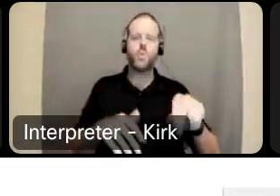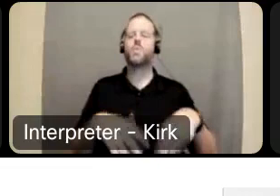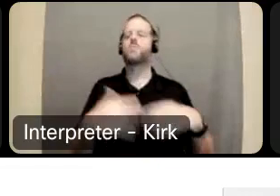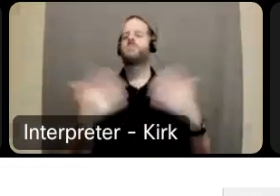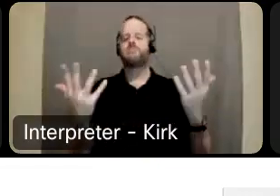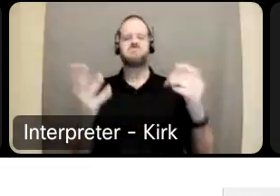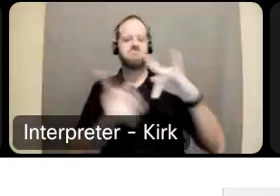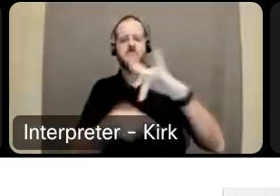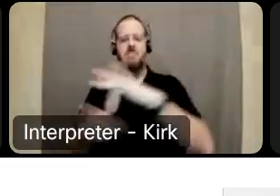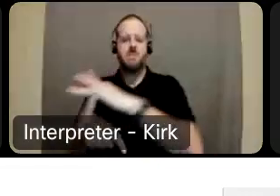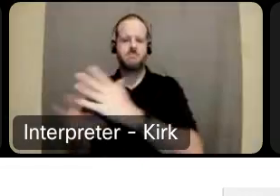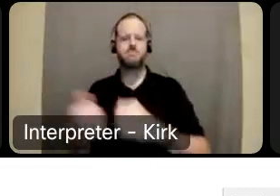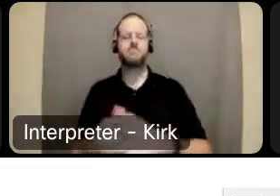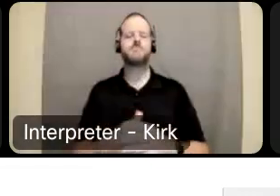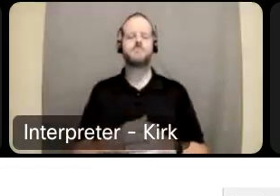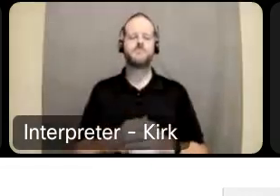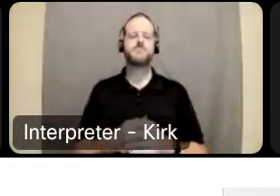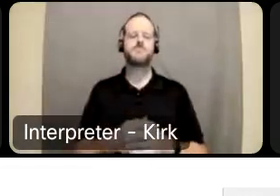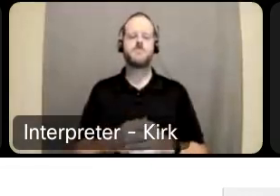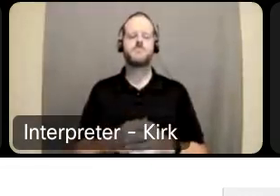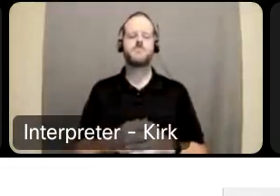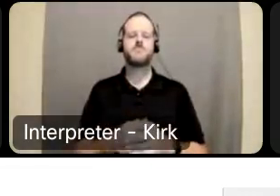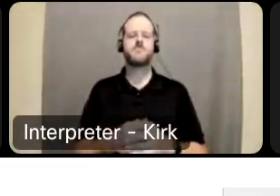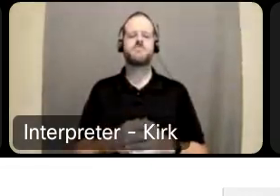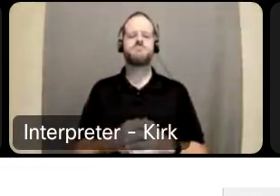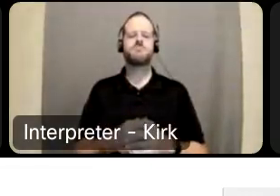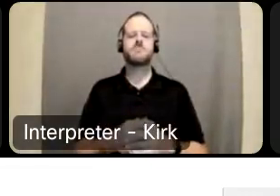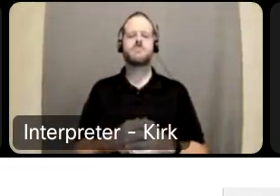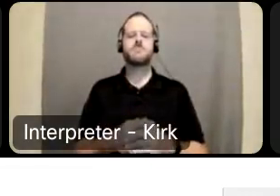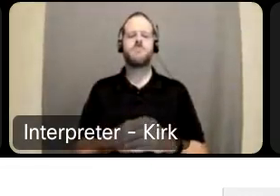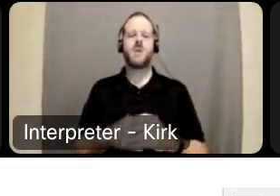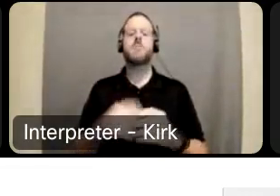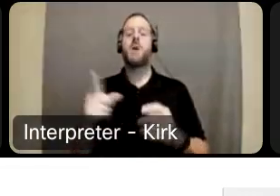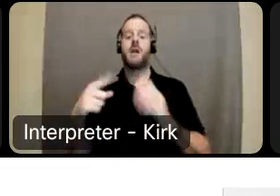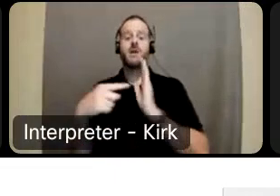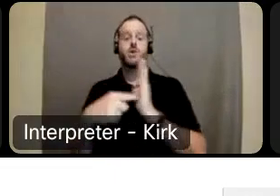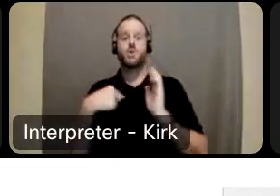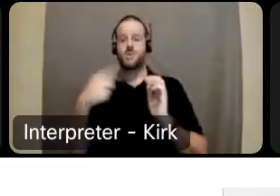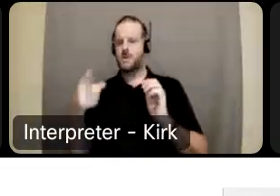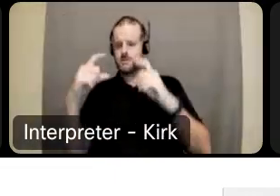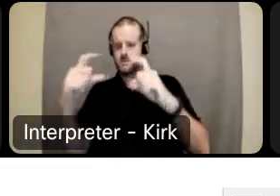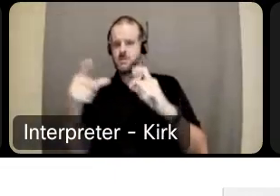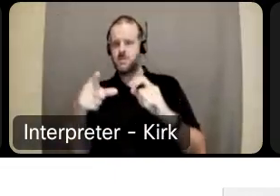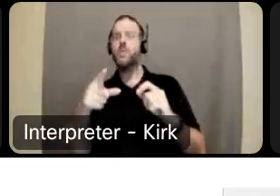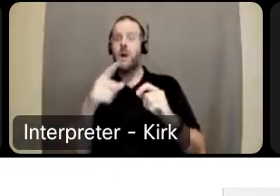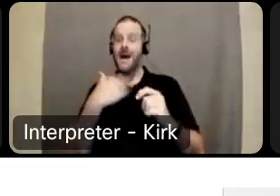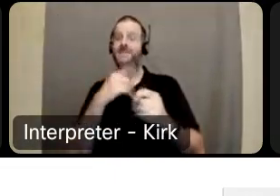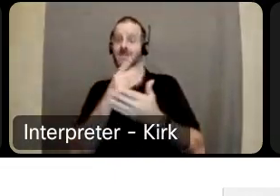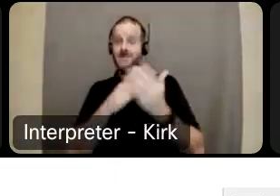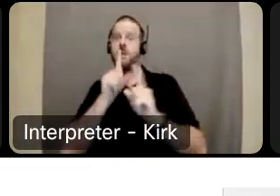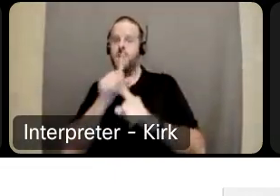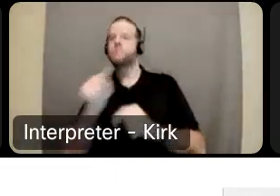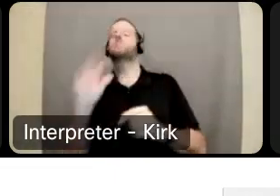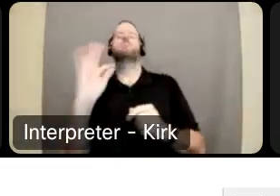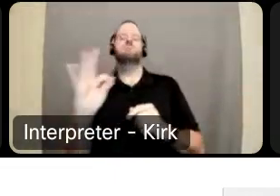these entirely. But there are questions that are there that you answered that let us know to skip forward or not. So the student's data